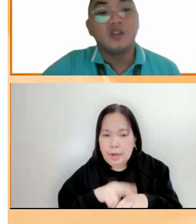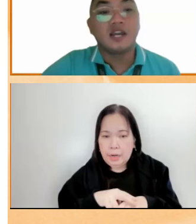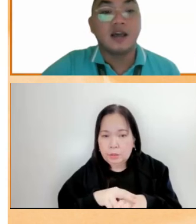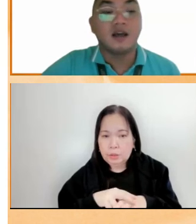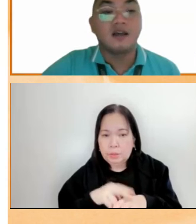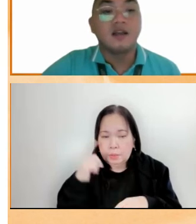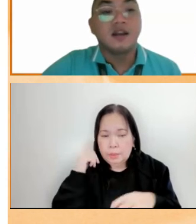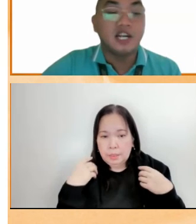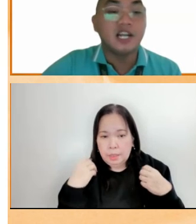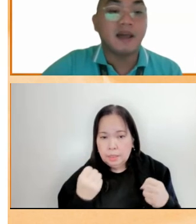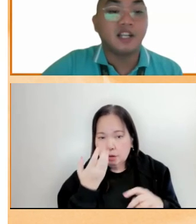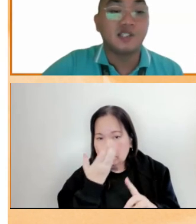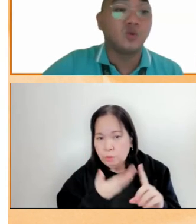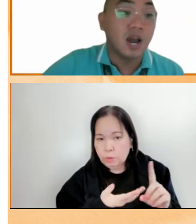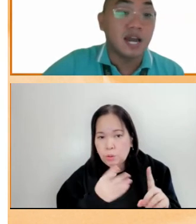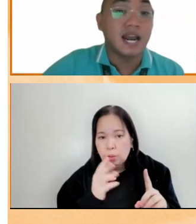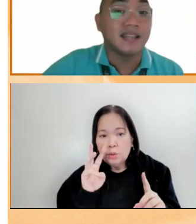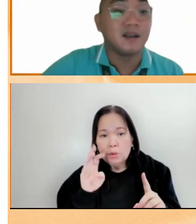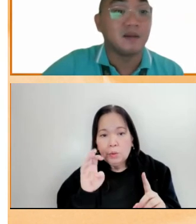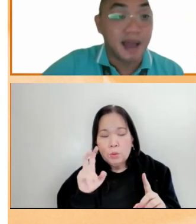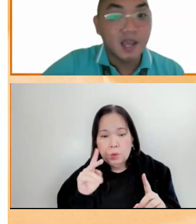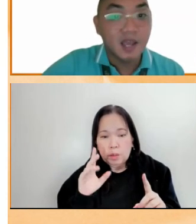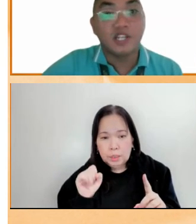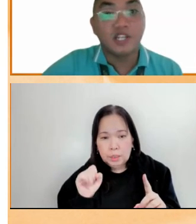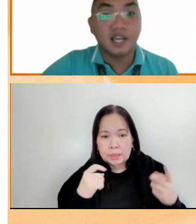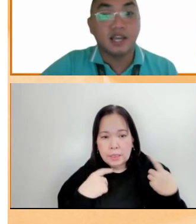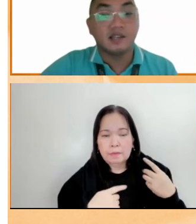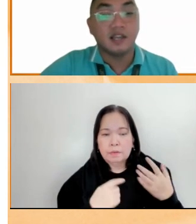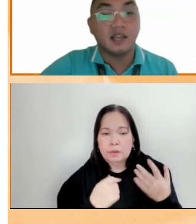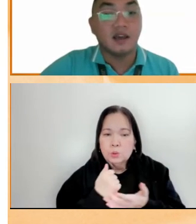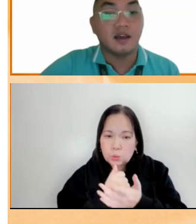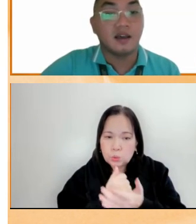you can the training package is the Tulong Alalay at Gabay, which